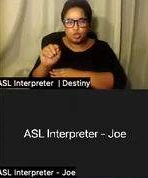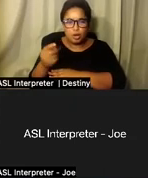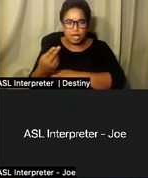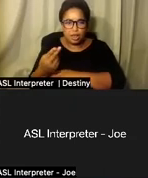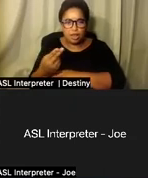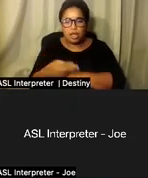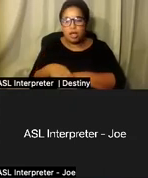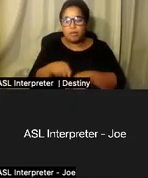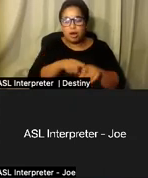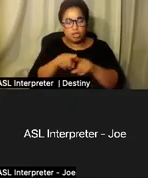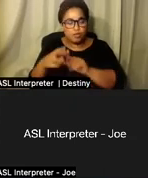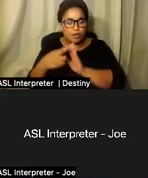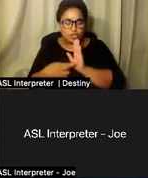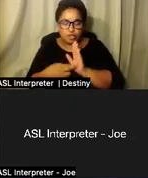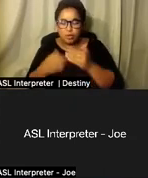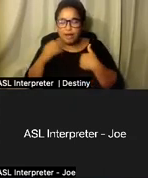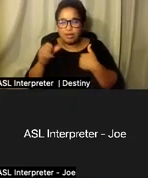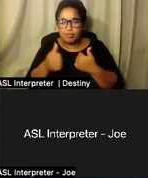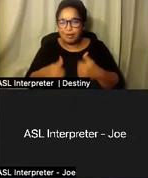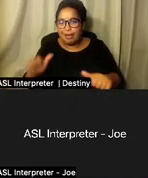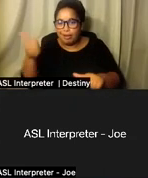you'll have your drill on another day. It's all fine any day of the year.